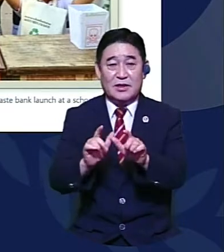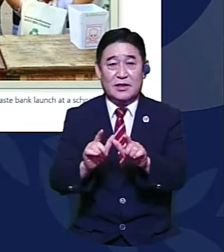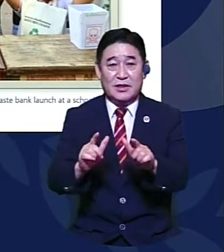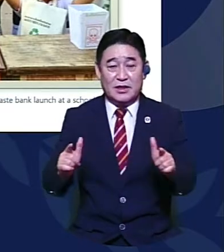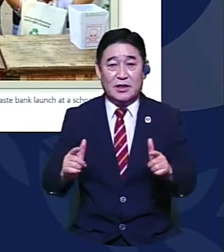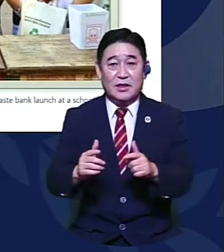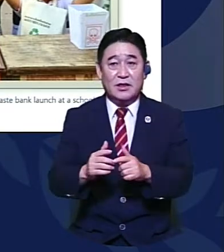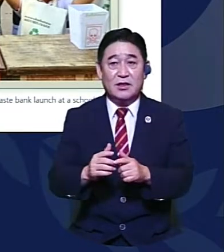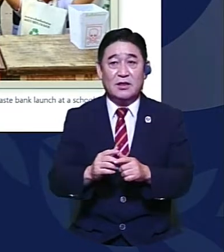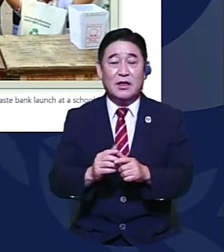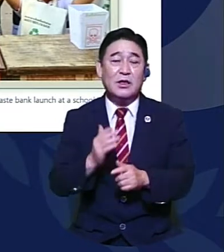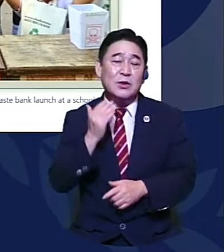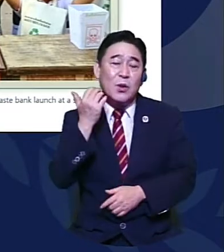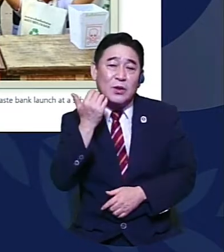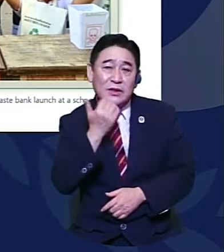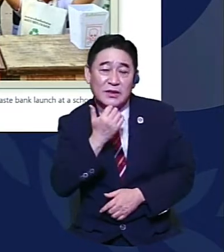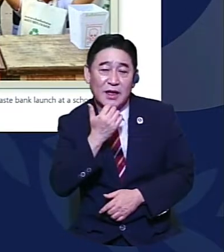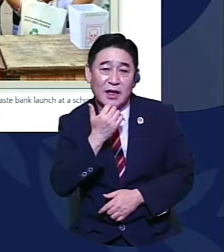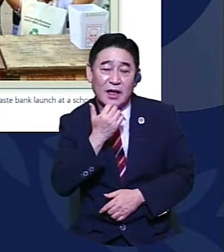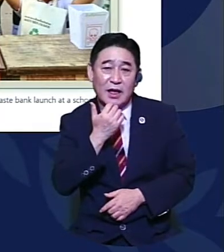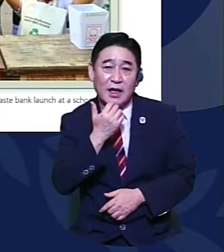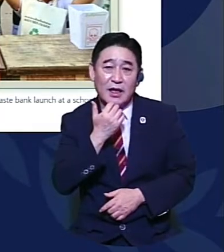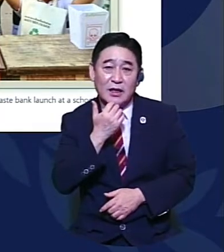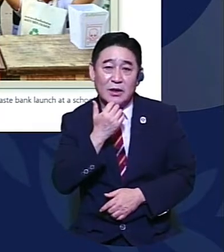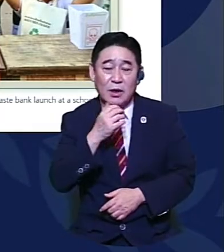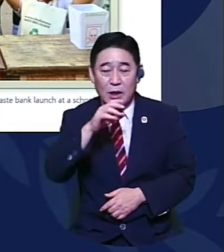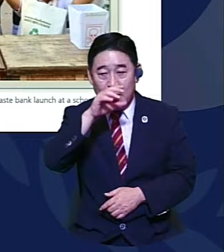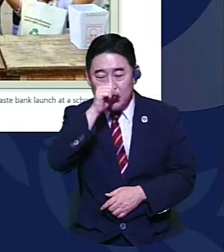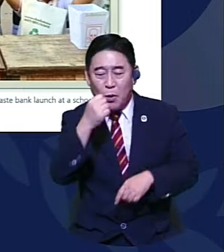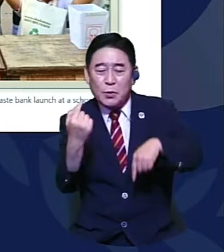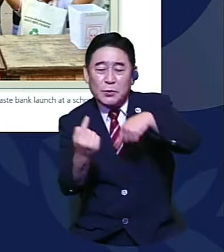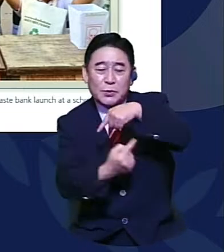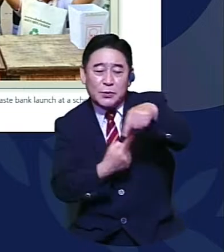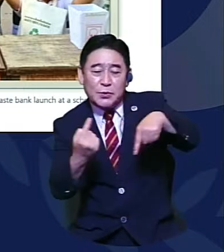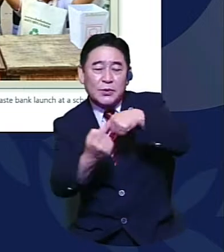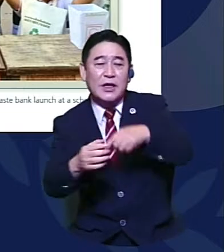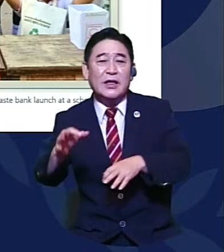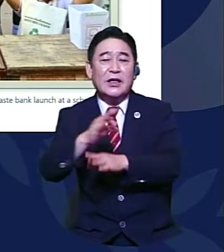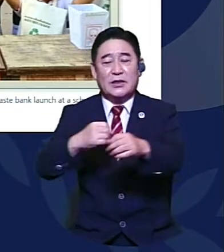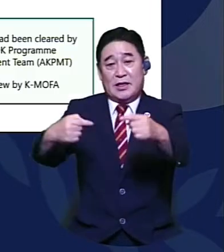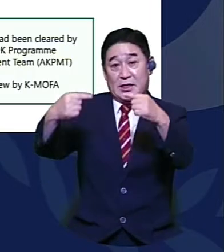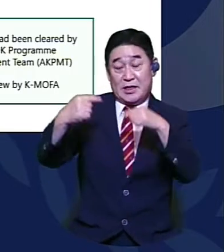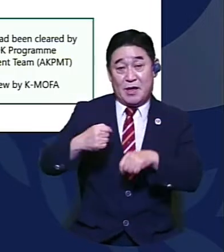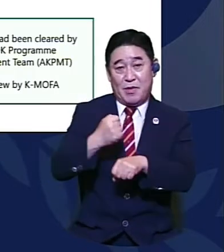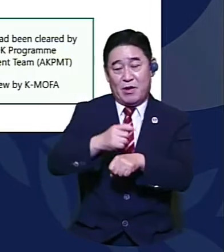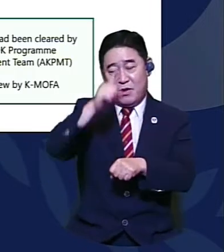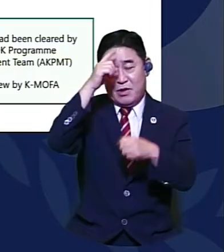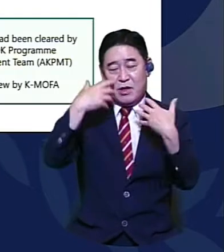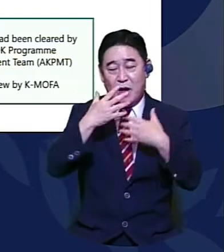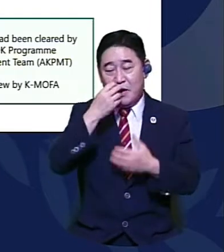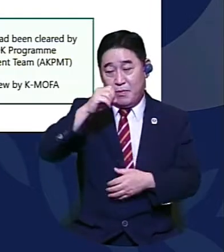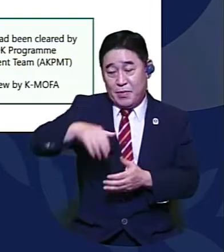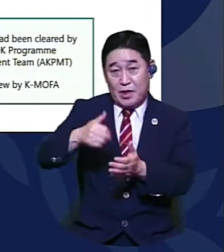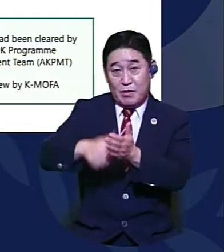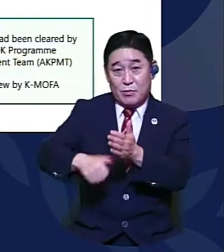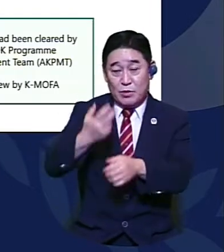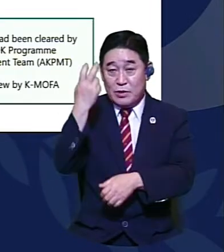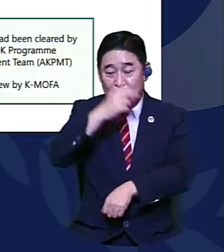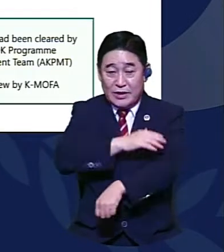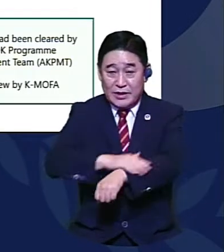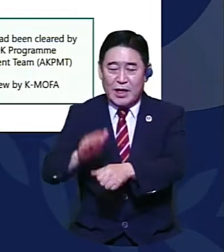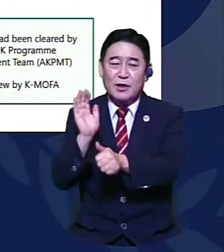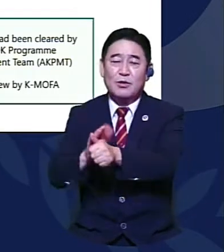green, if you like, on a circular economy, and helping governments manage waste better, a critical priority.